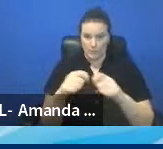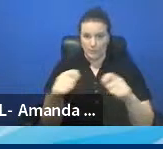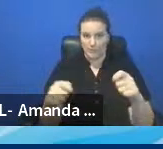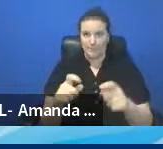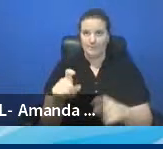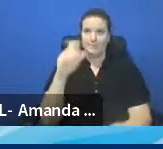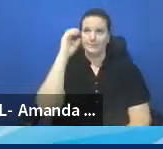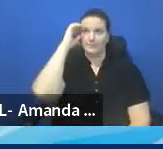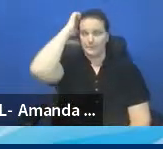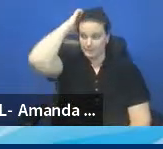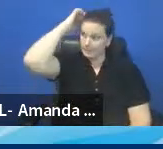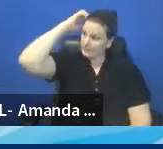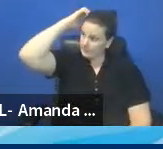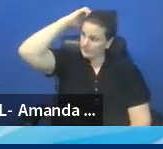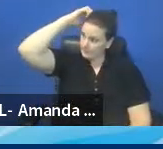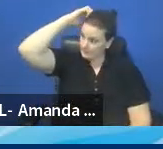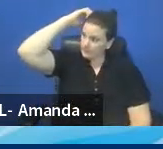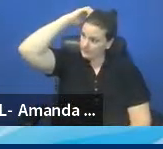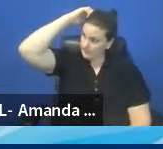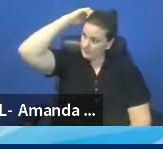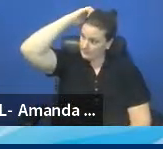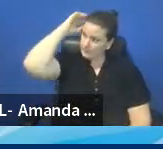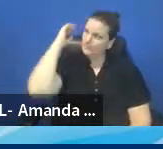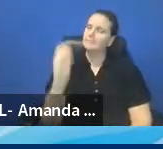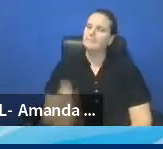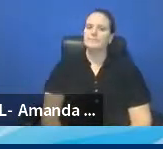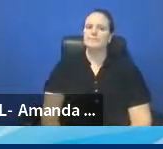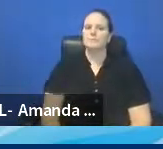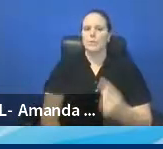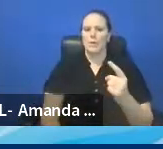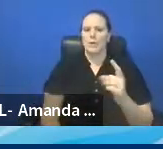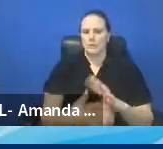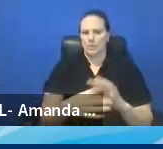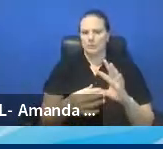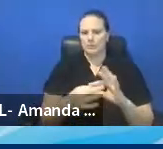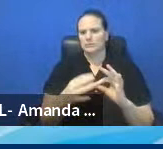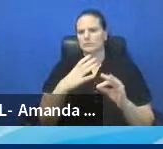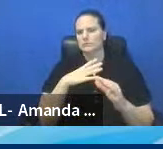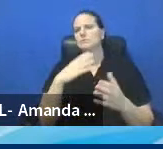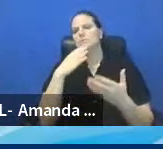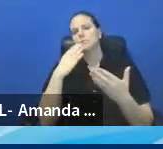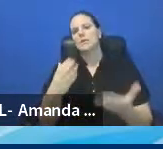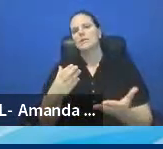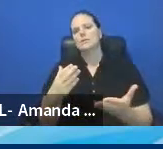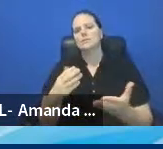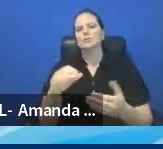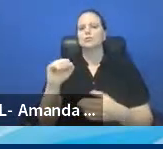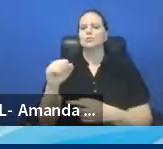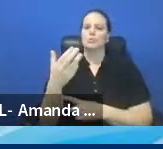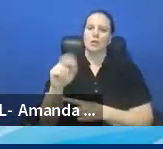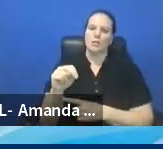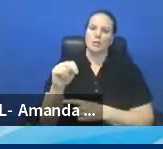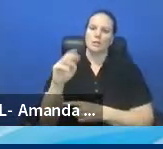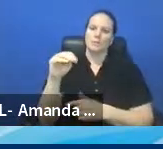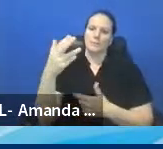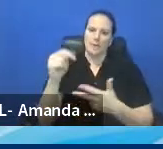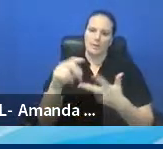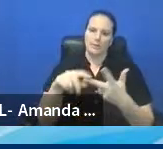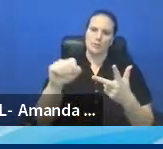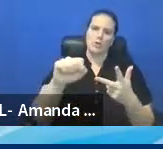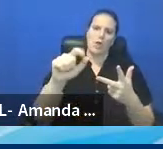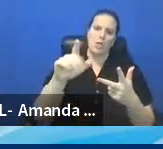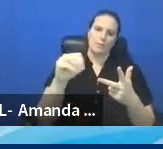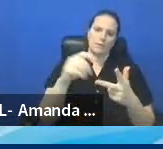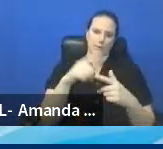up? I would just make one comment. I just want to thank Shannon, Megan, and Salome for